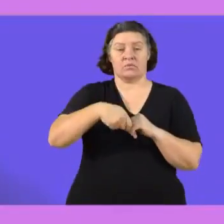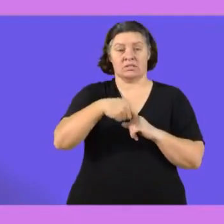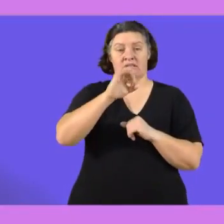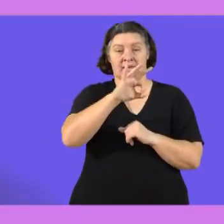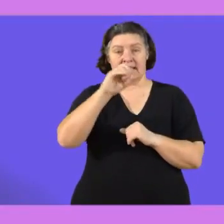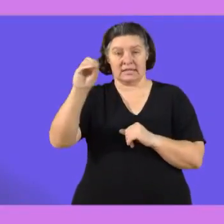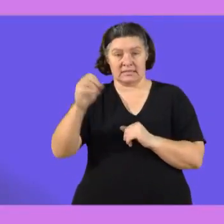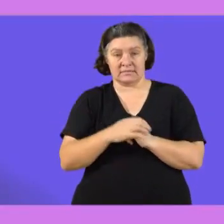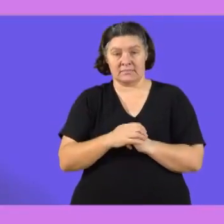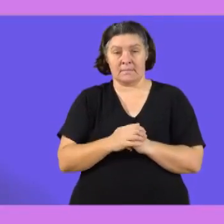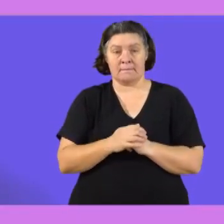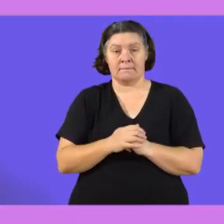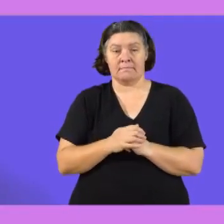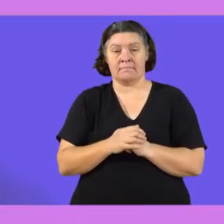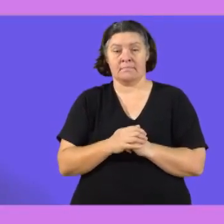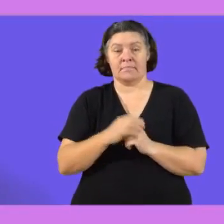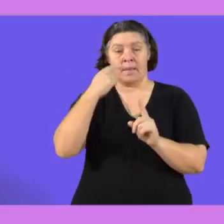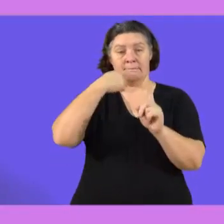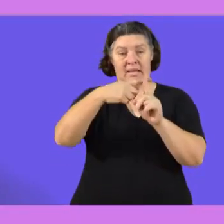the 7,300